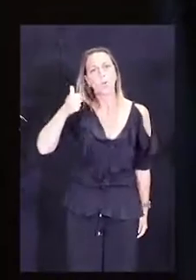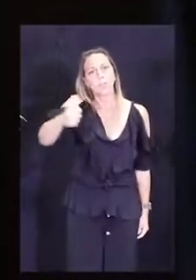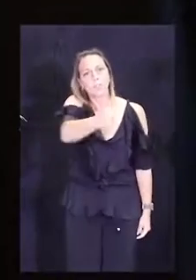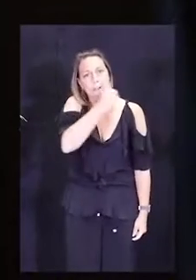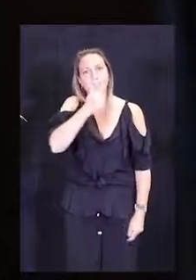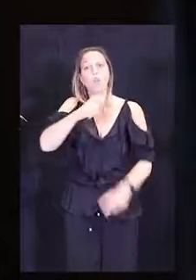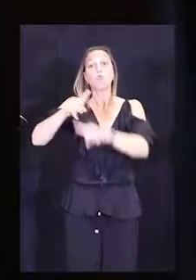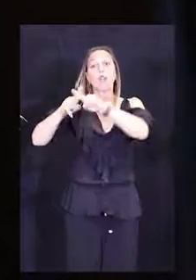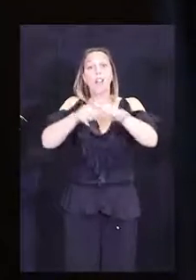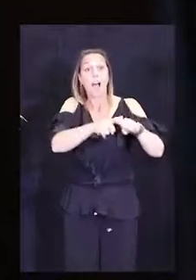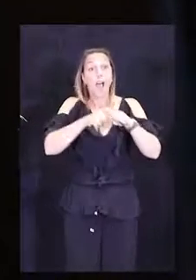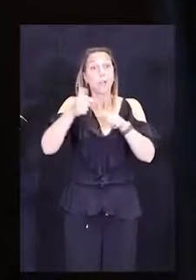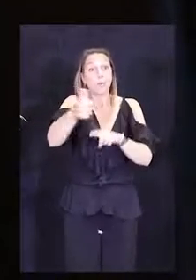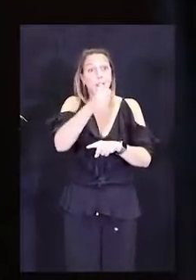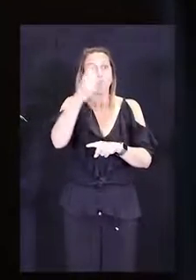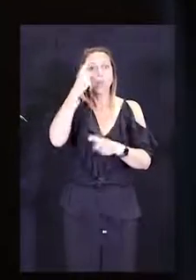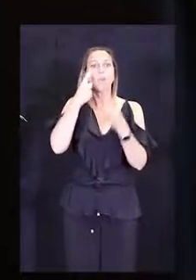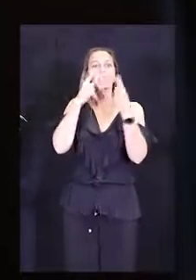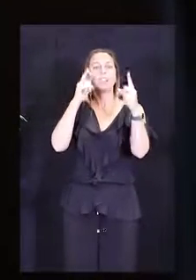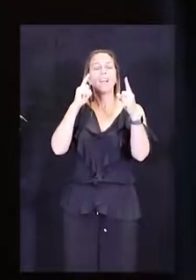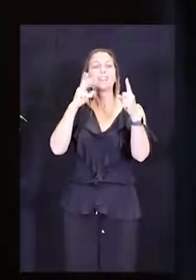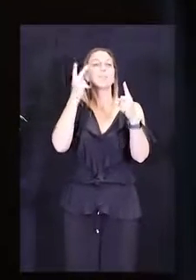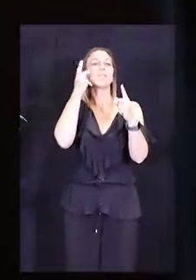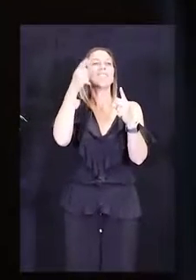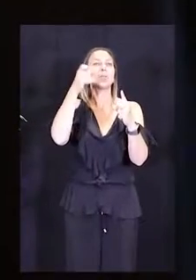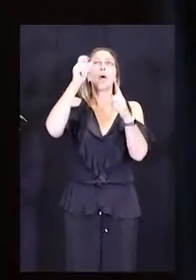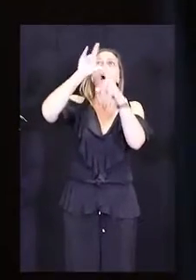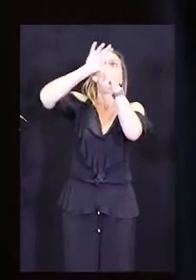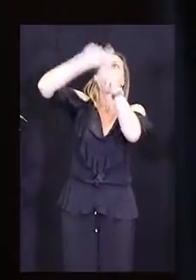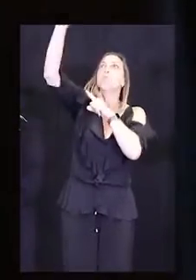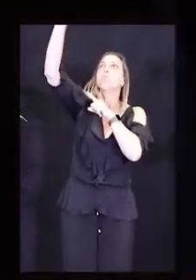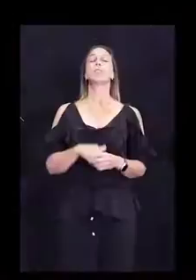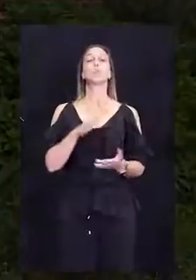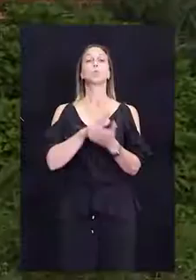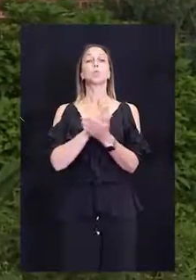for success and see how far you will go.